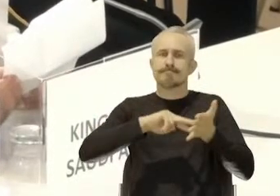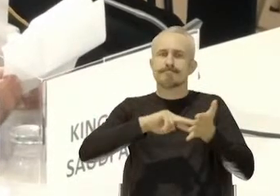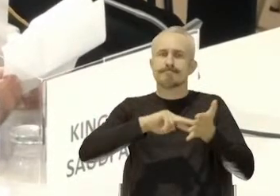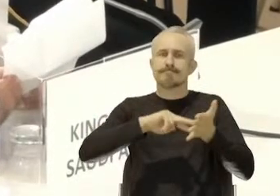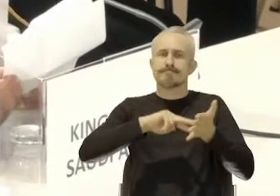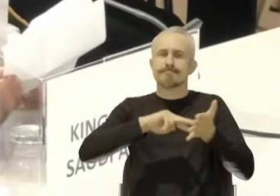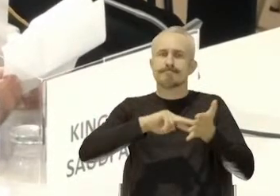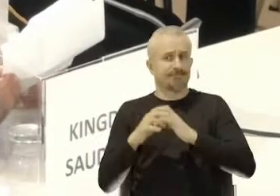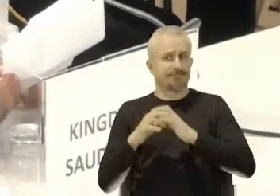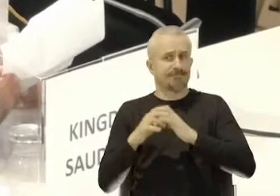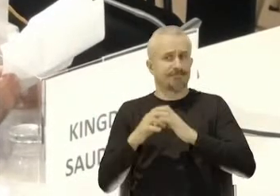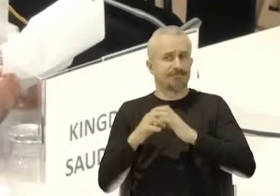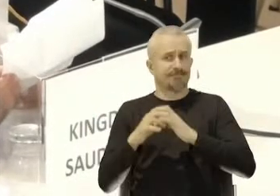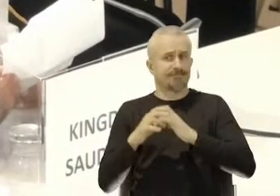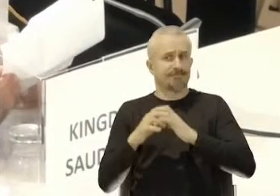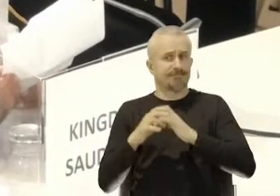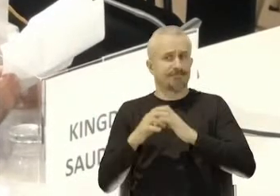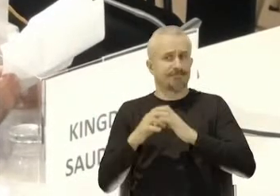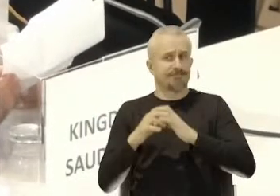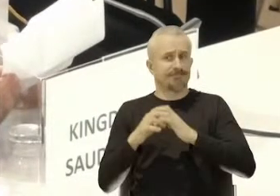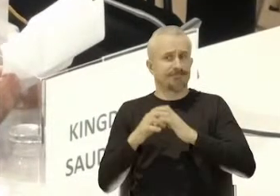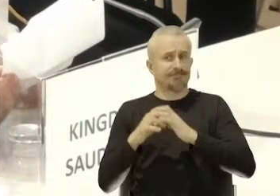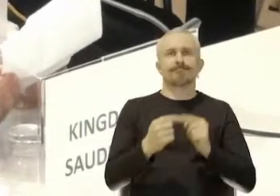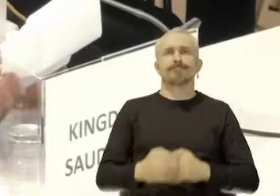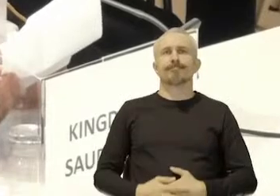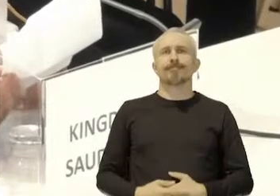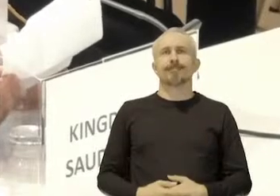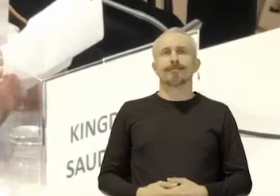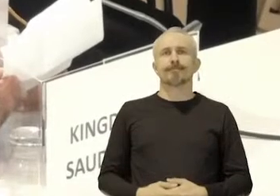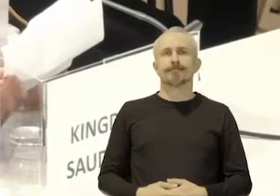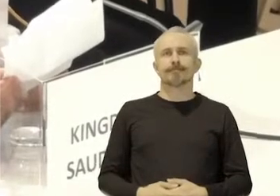to come up with a strategy to be properly